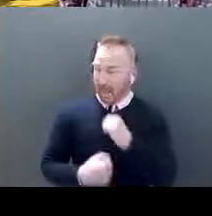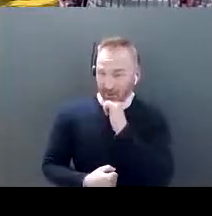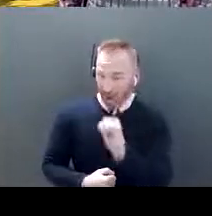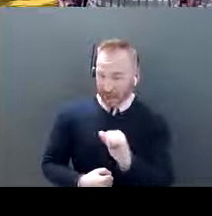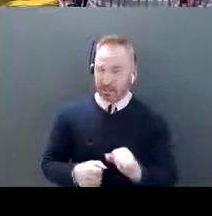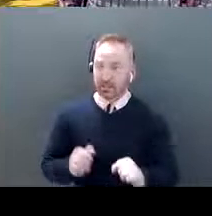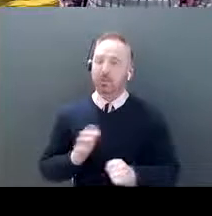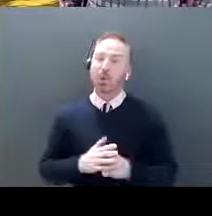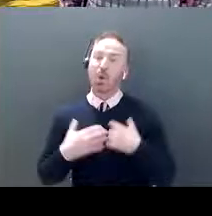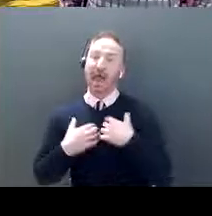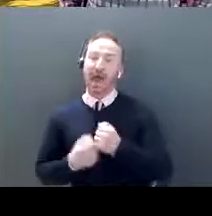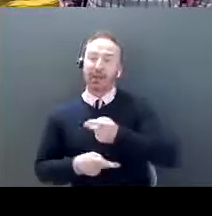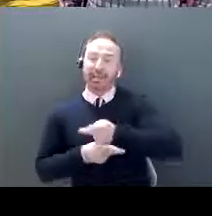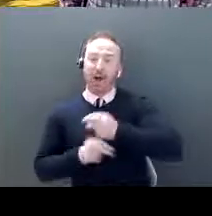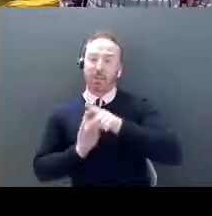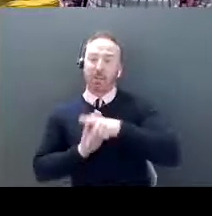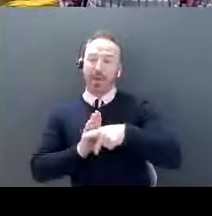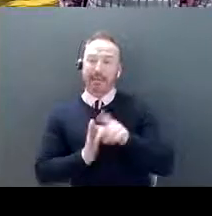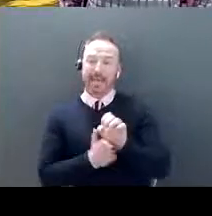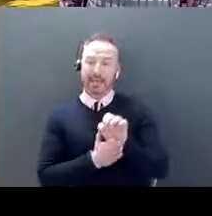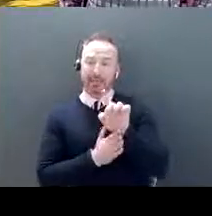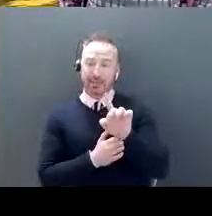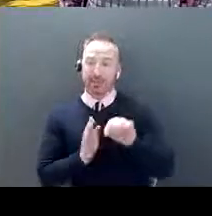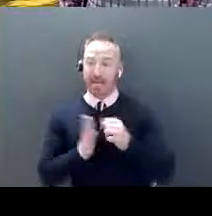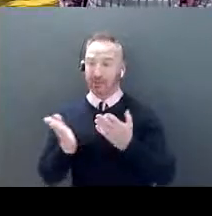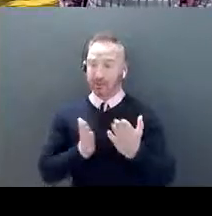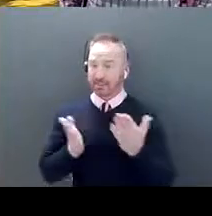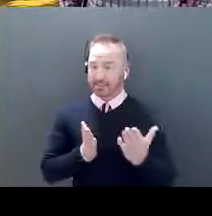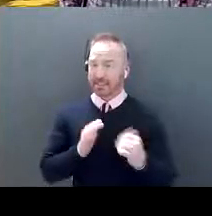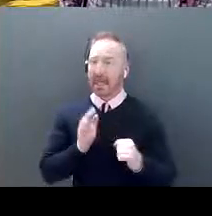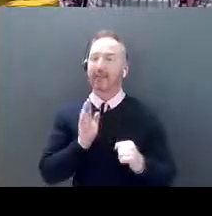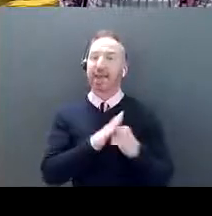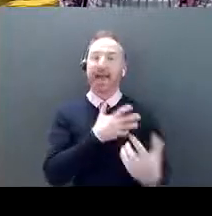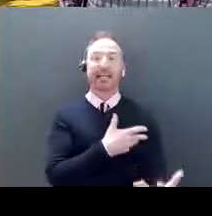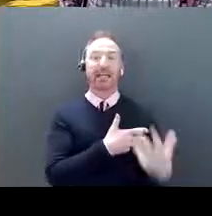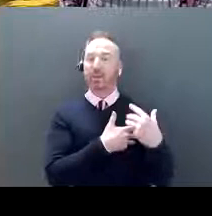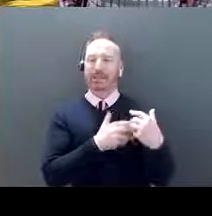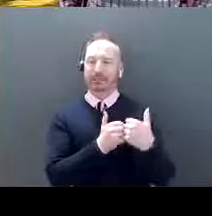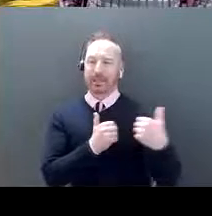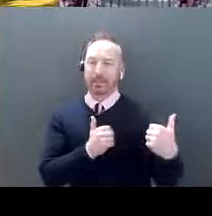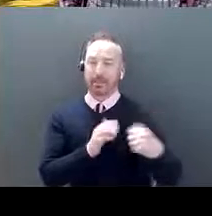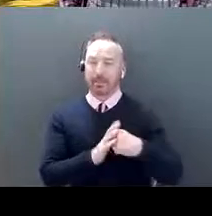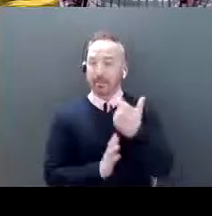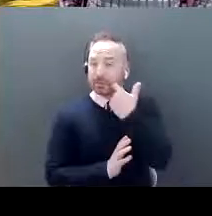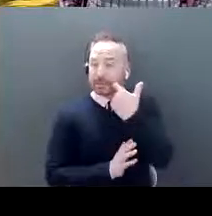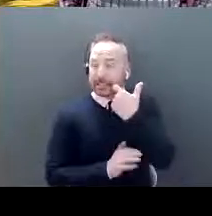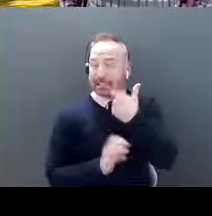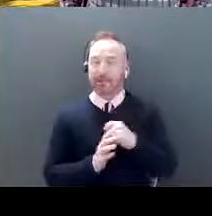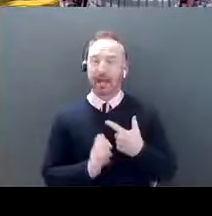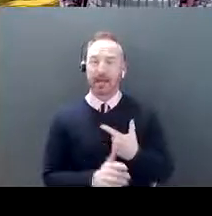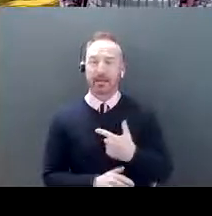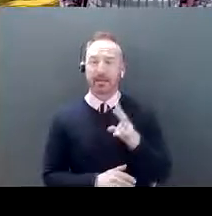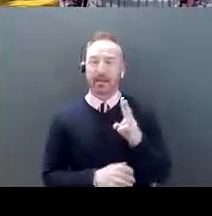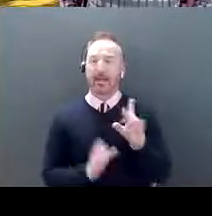of healthcare policy, education, and services. And until recently, the violence against women